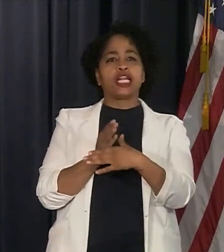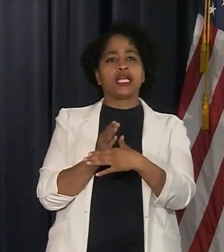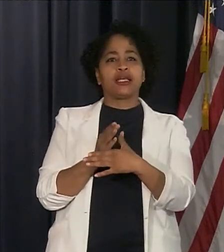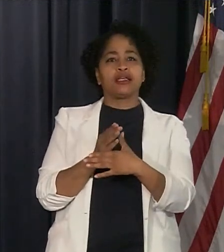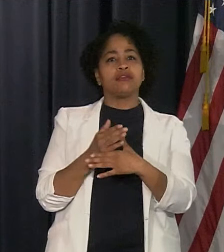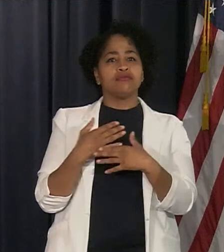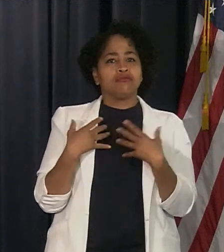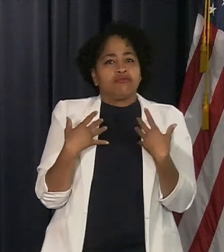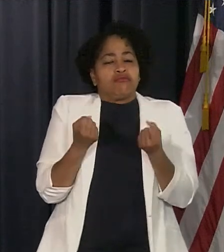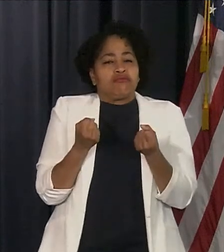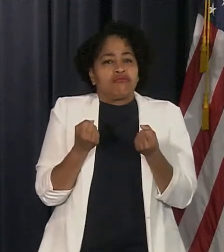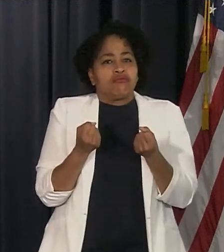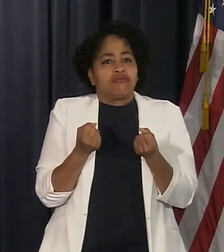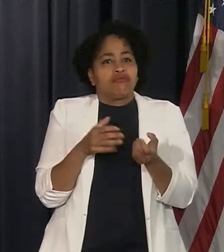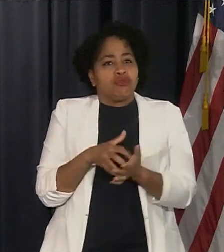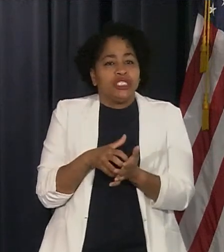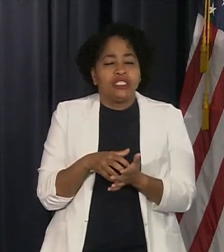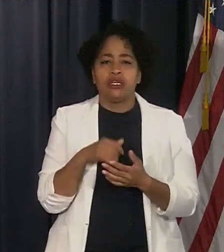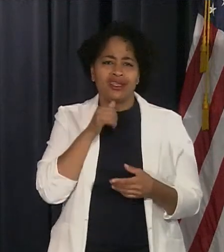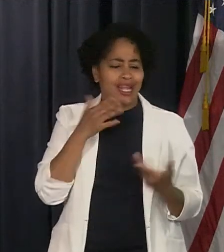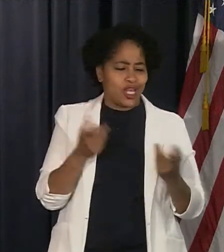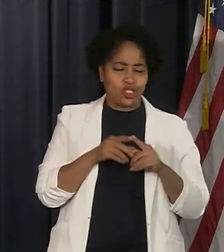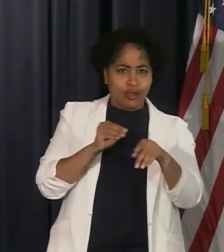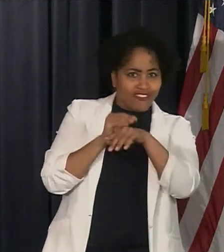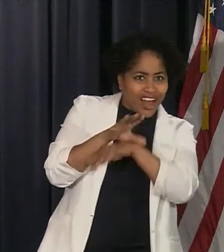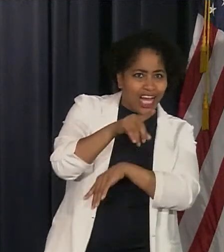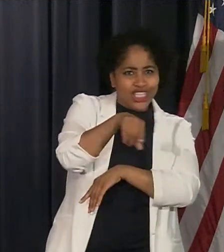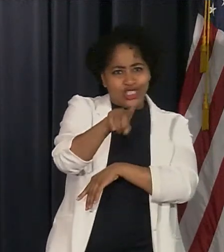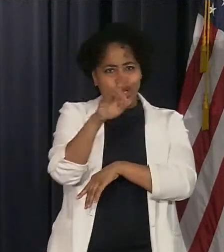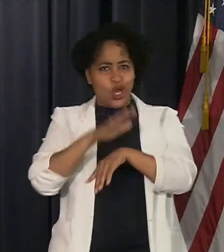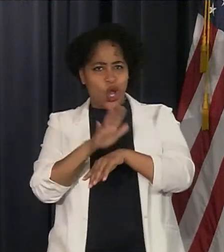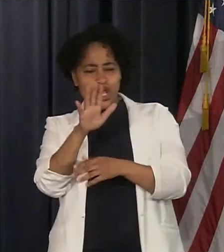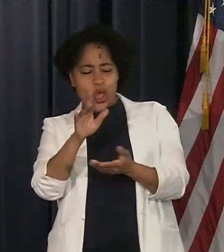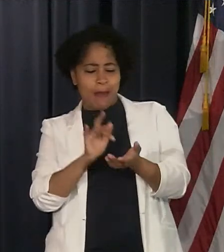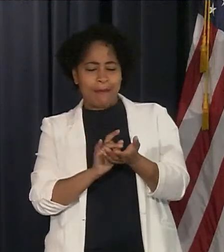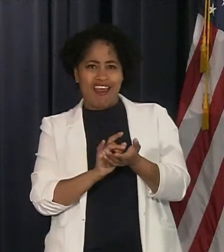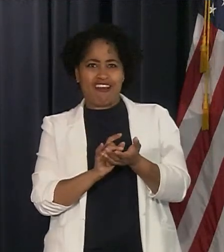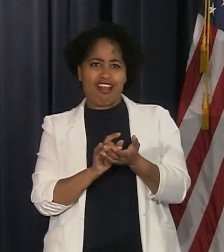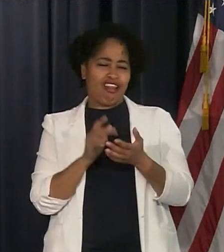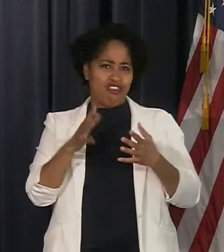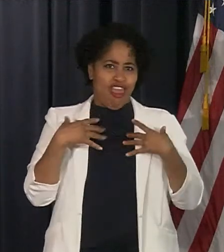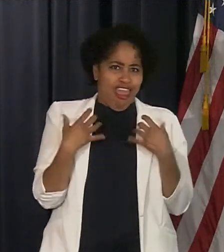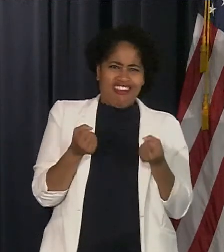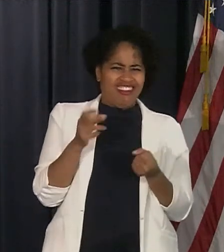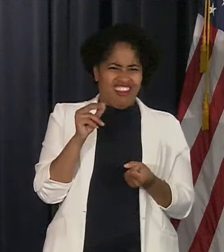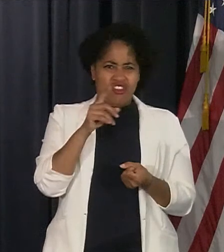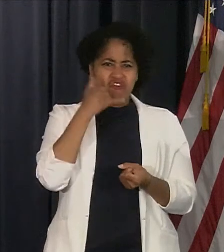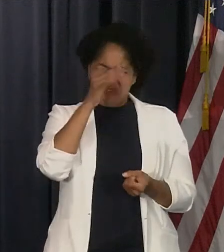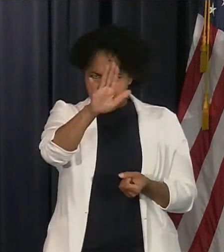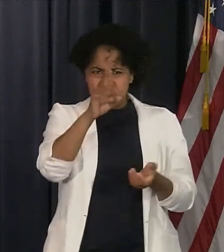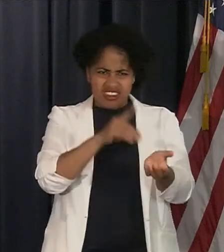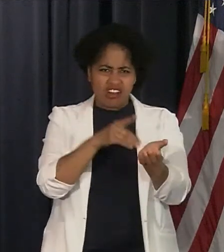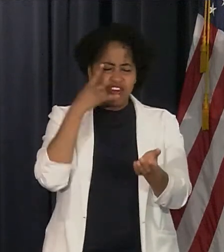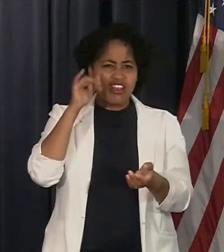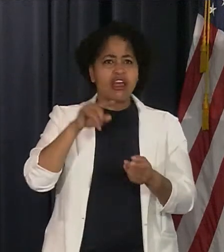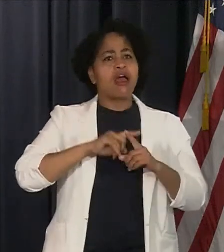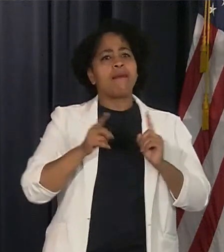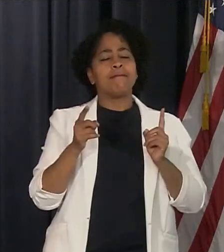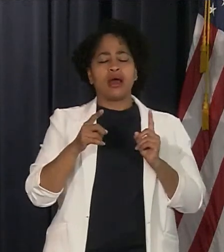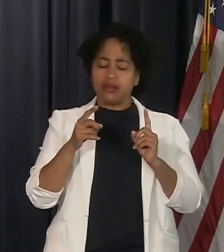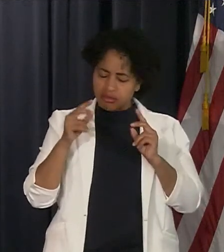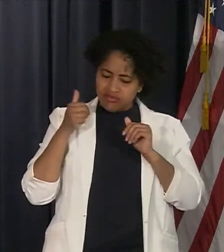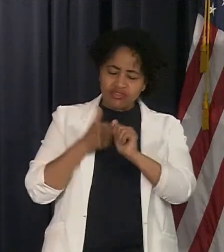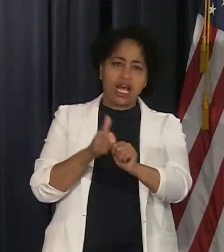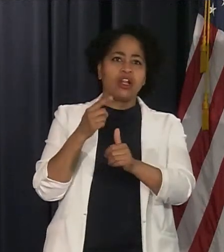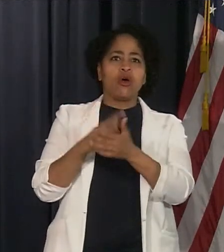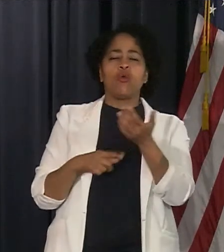here to give you medical advice. You ought to call your doctor on that. But typically, what the CDC and the FDA talk about, if you got an